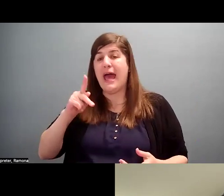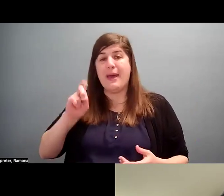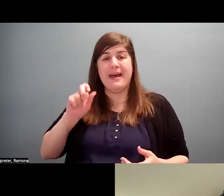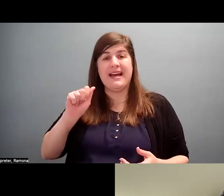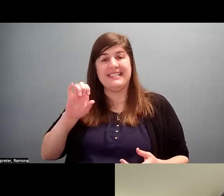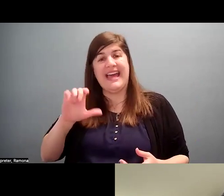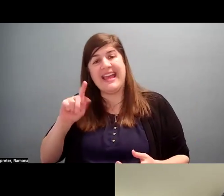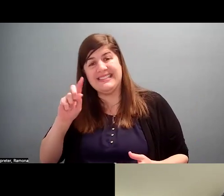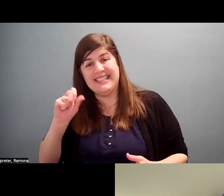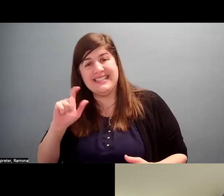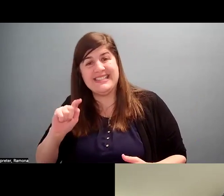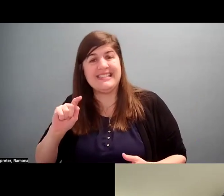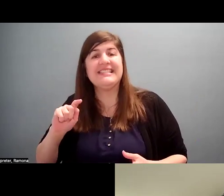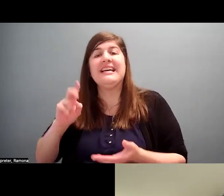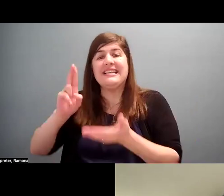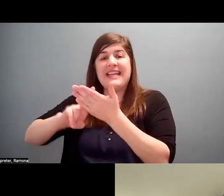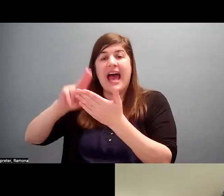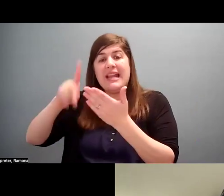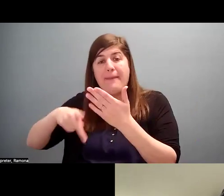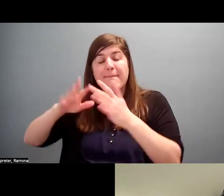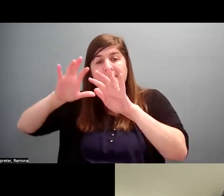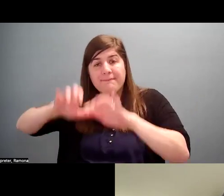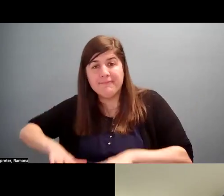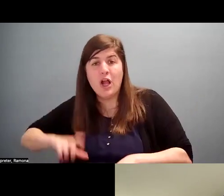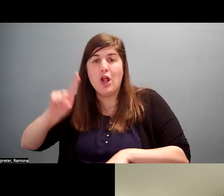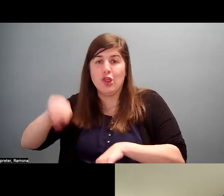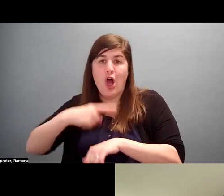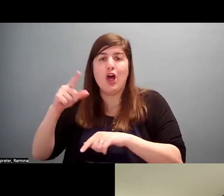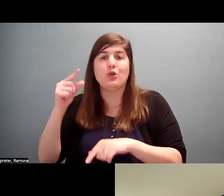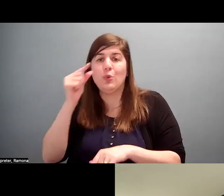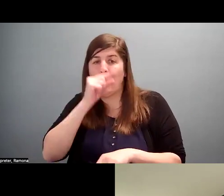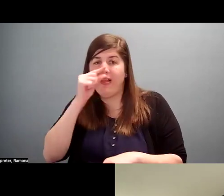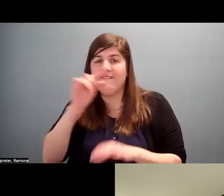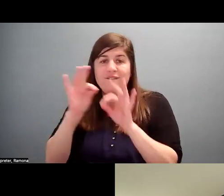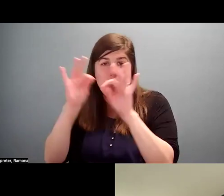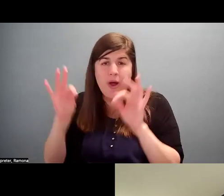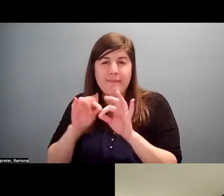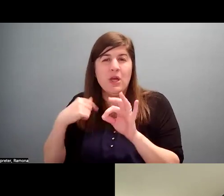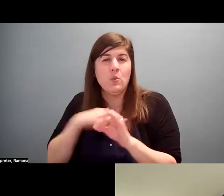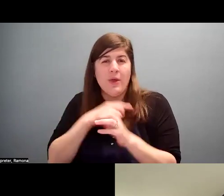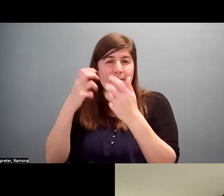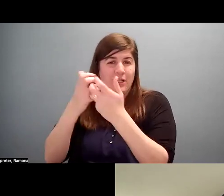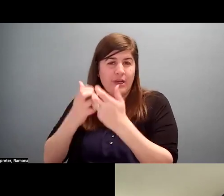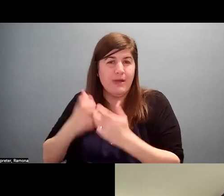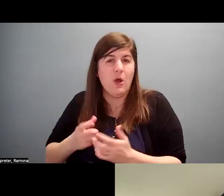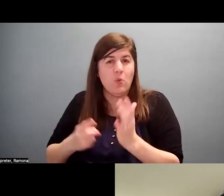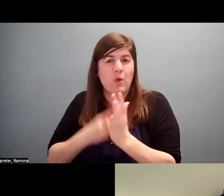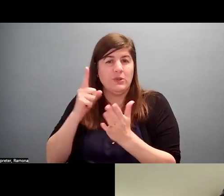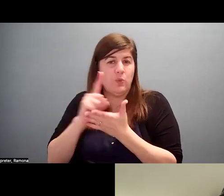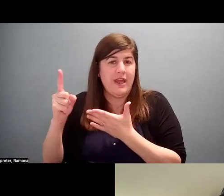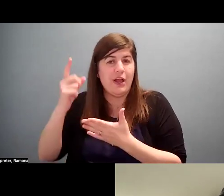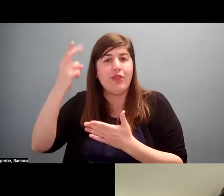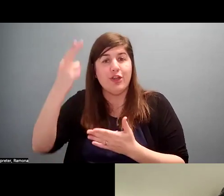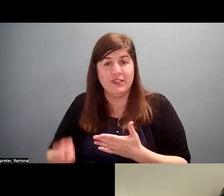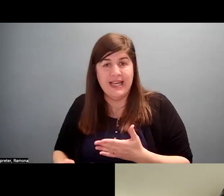up, fill out the admittedly kind of long Google form, and then we match up everybody once a week, typically on Thursdays, typically